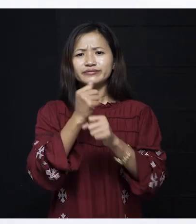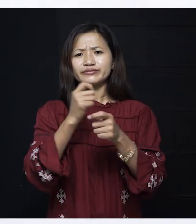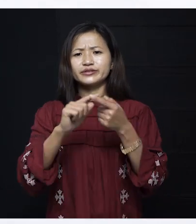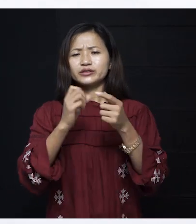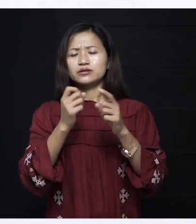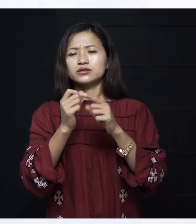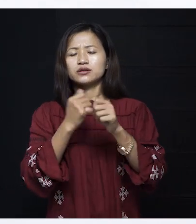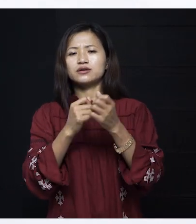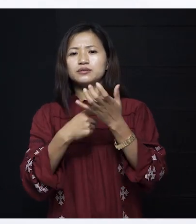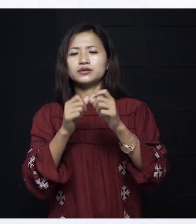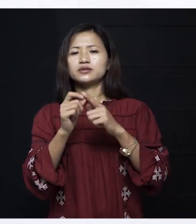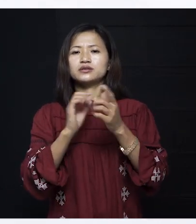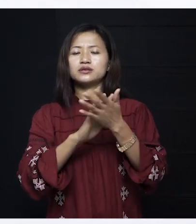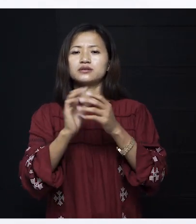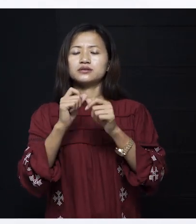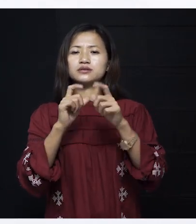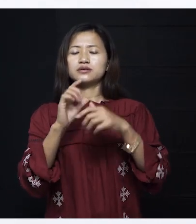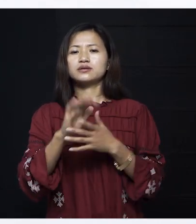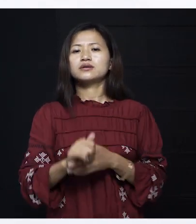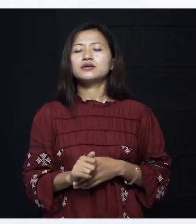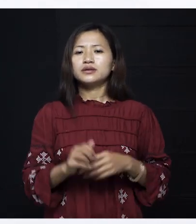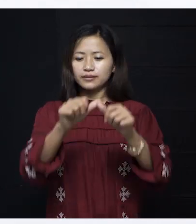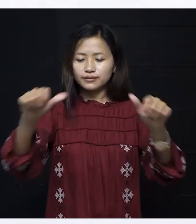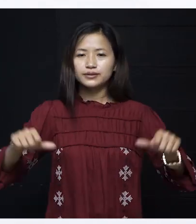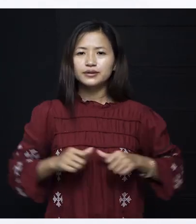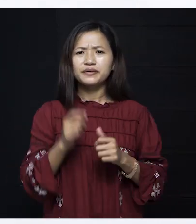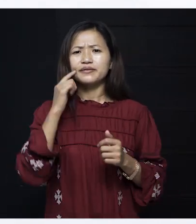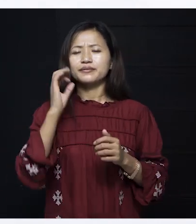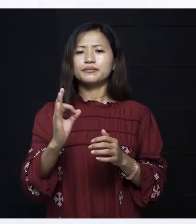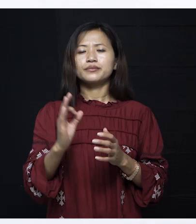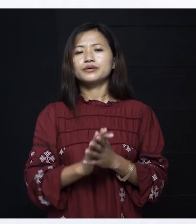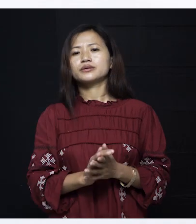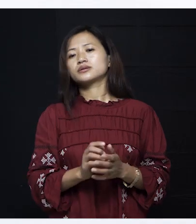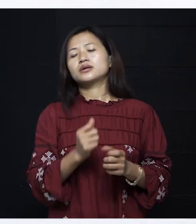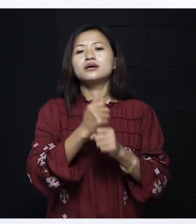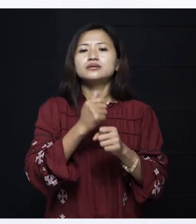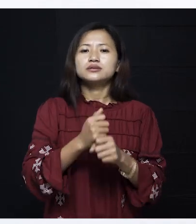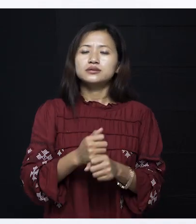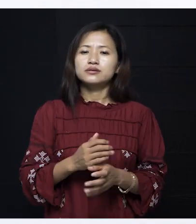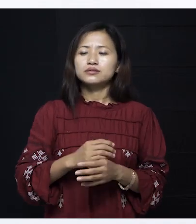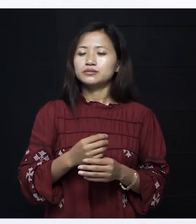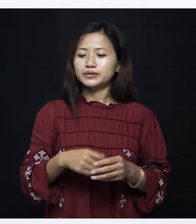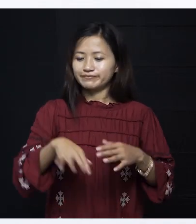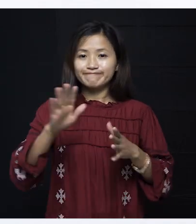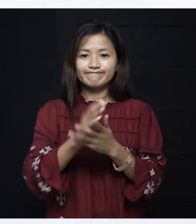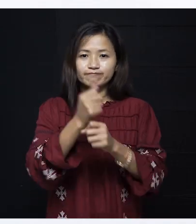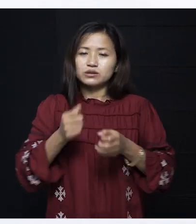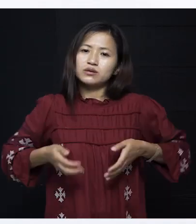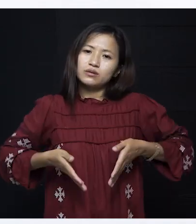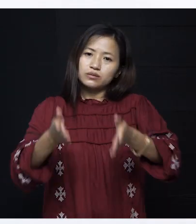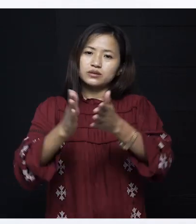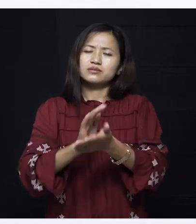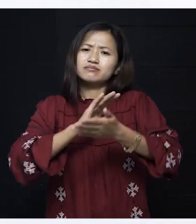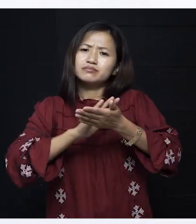a particular time. Then it is very important because through this, the government will be able to run smoothly. Then